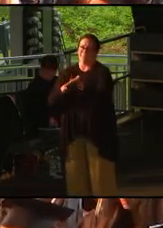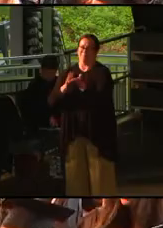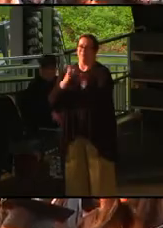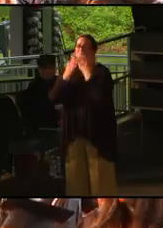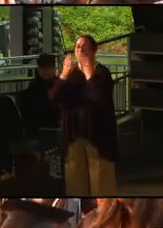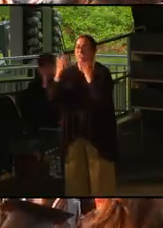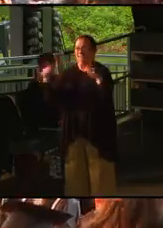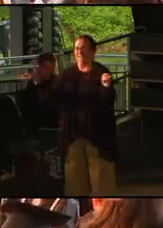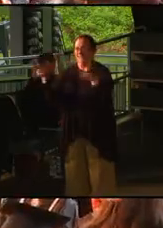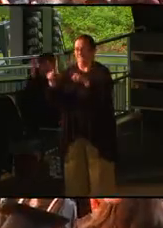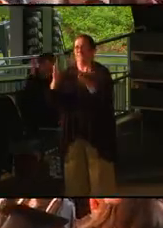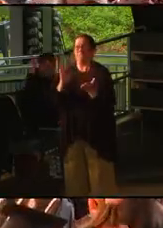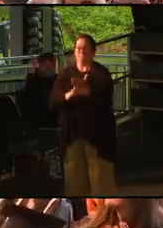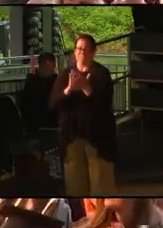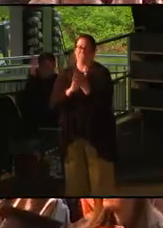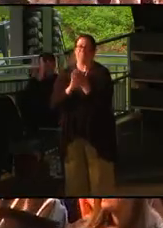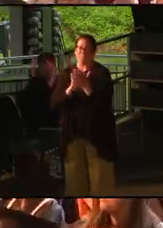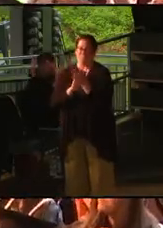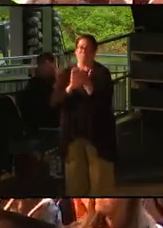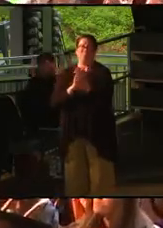applause.